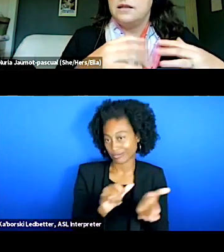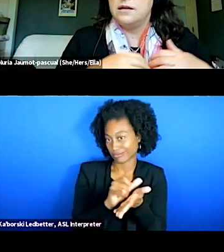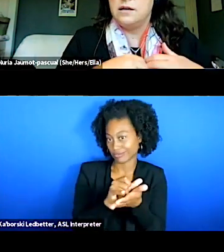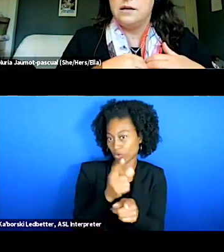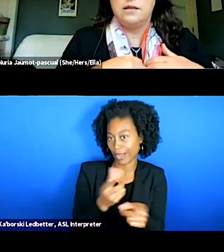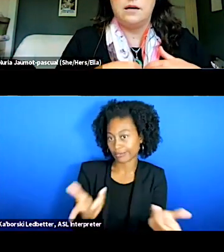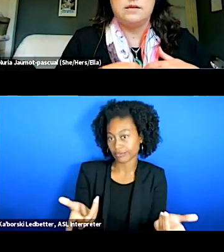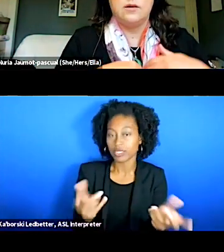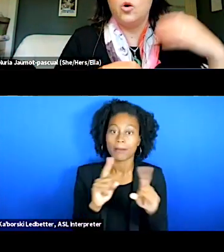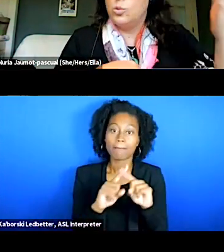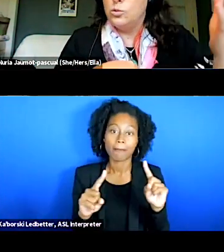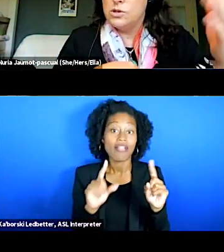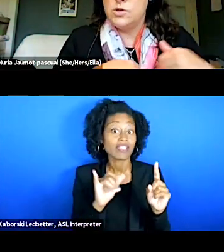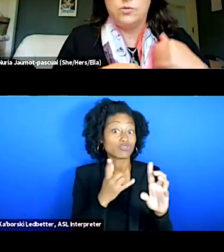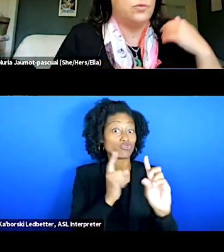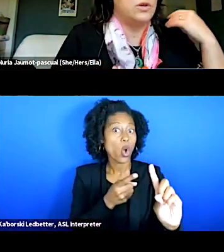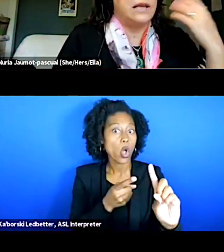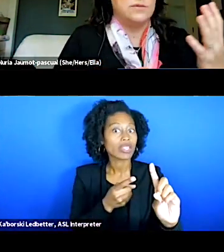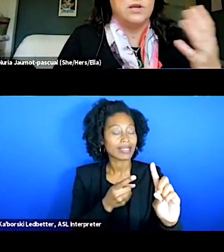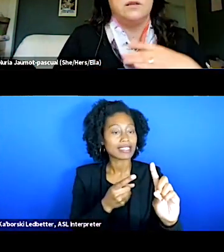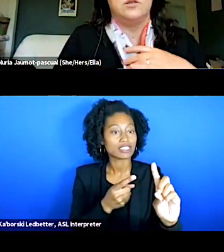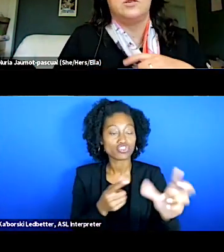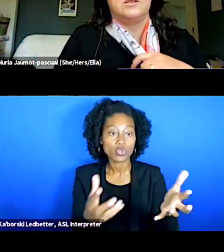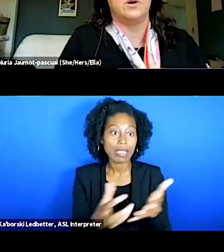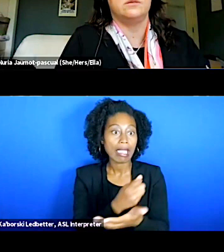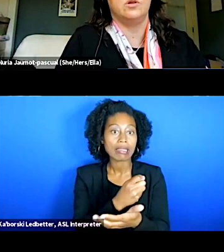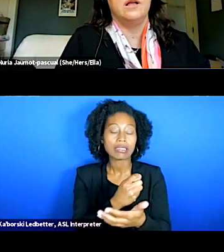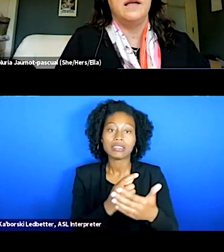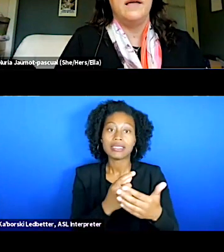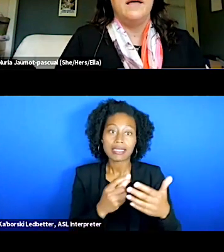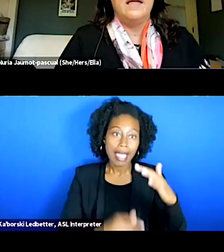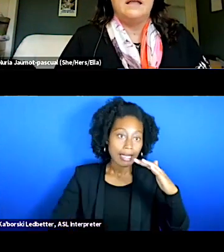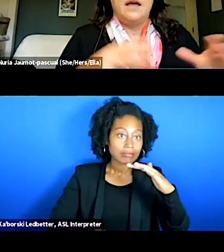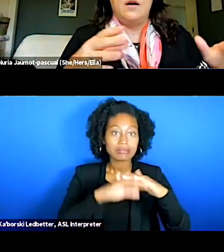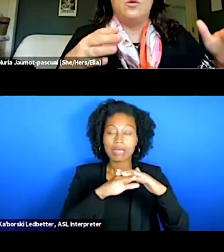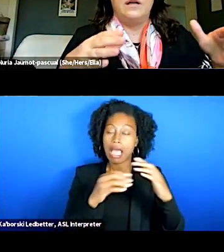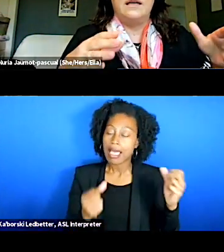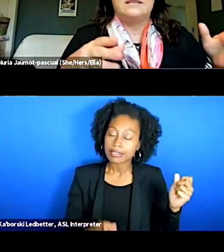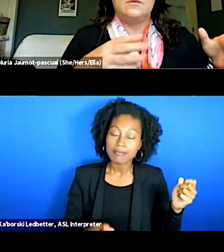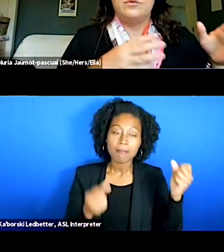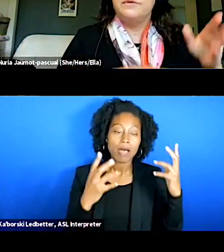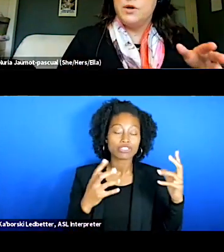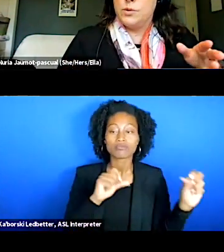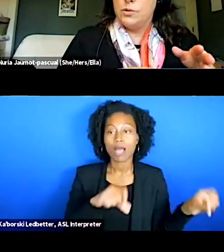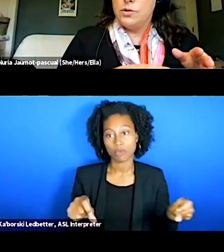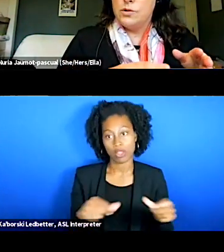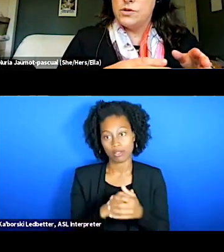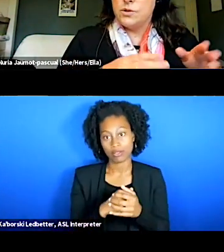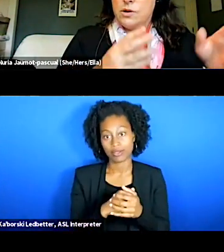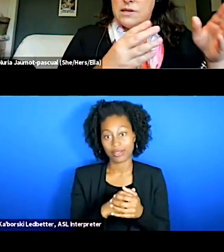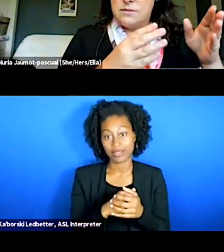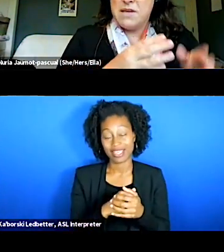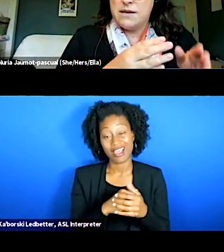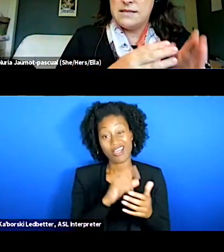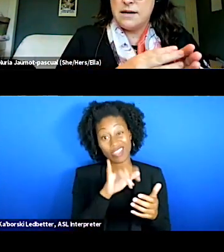is the goal, to get as much literature as possible. Now, it's a review.